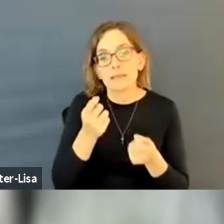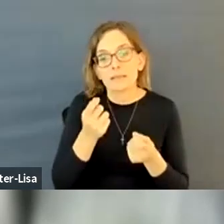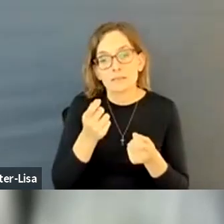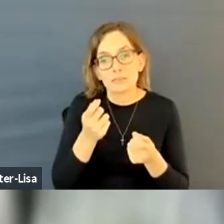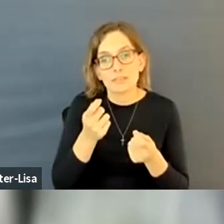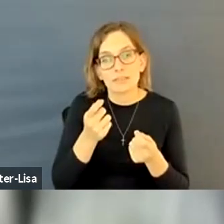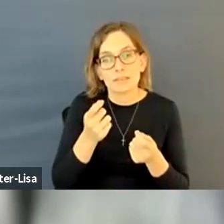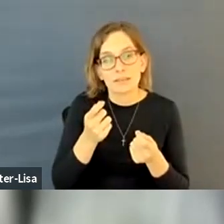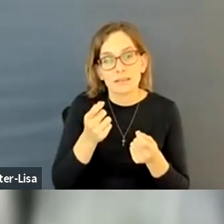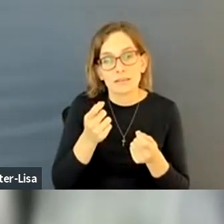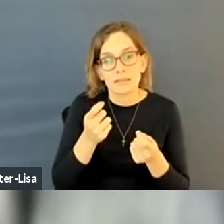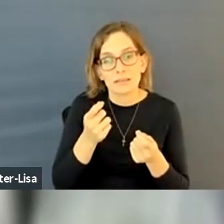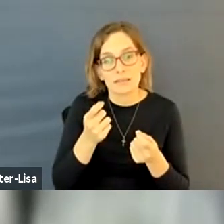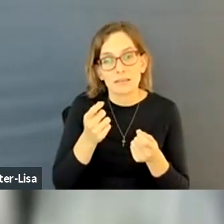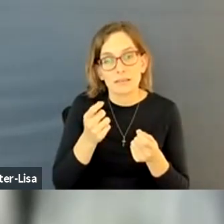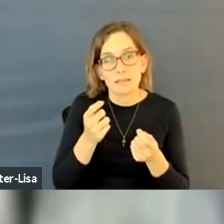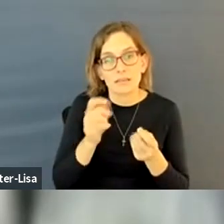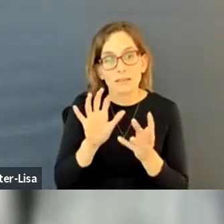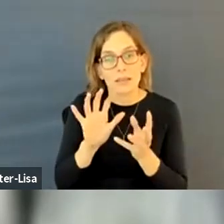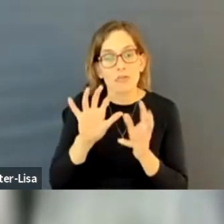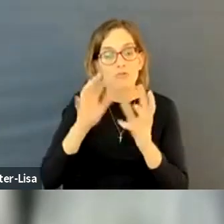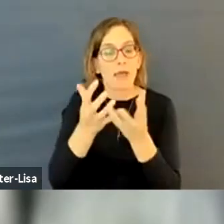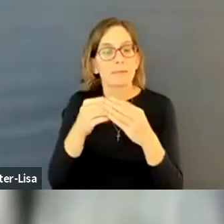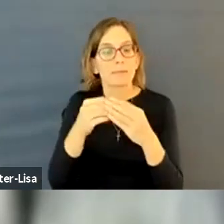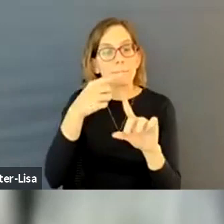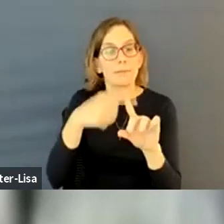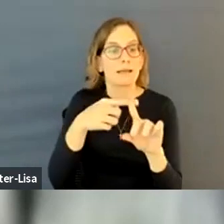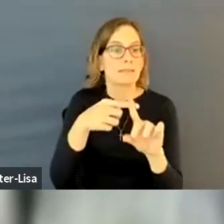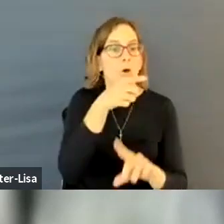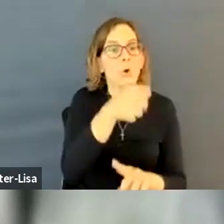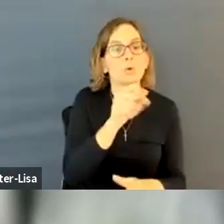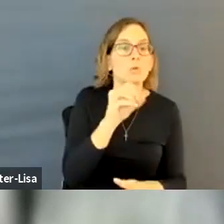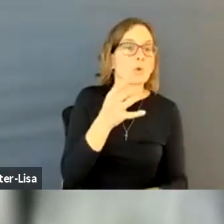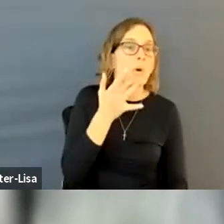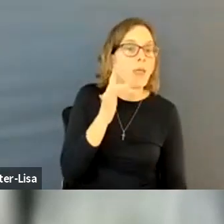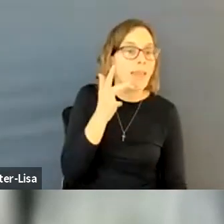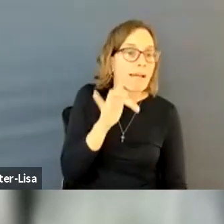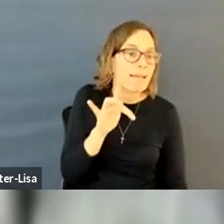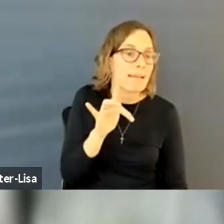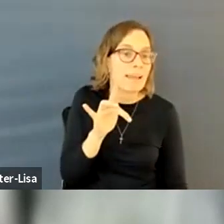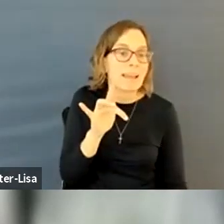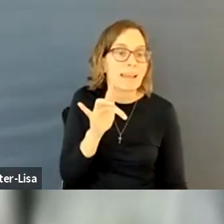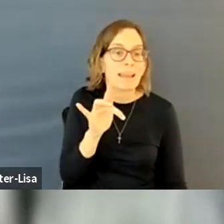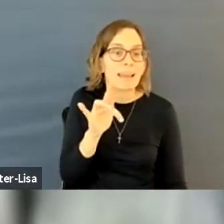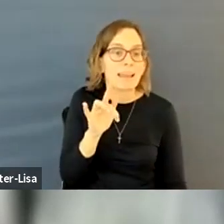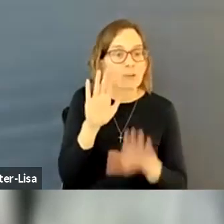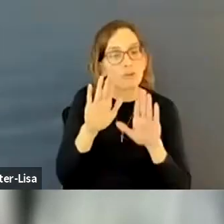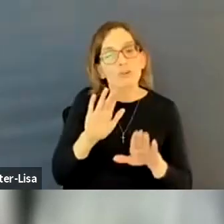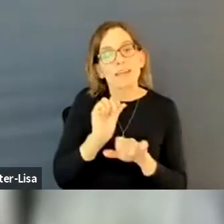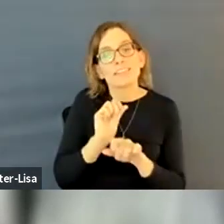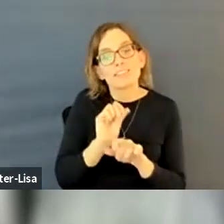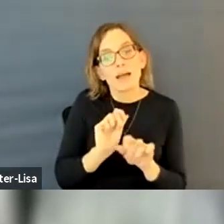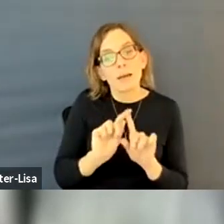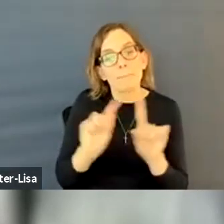it in a so-called positive language. Oh, you're so lucky, or such a great job, but